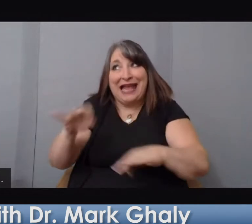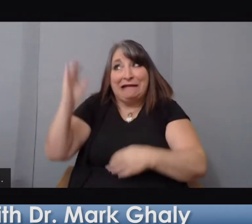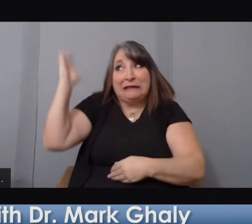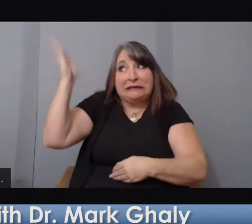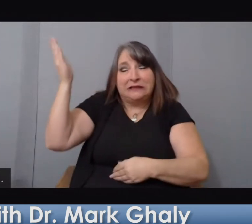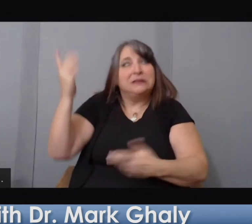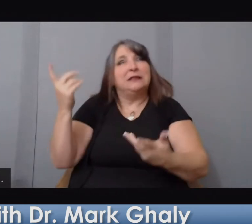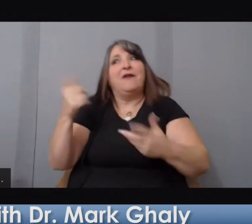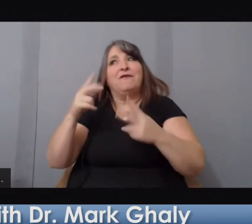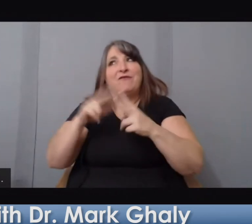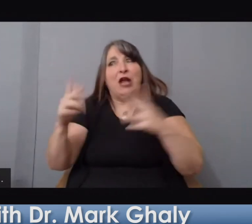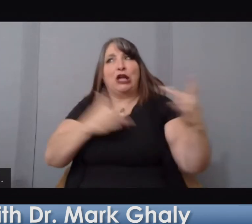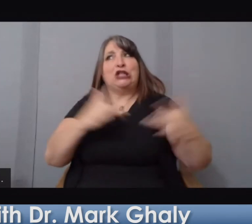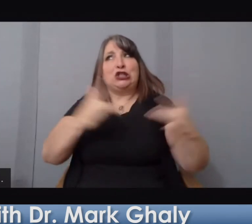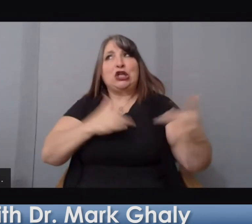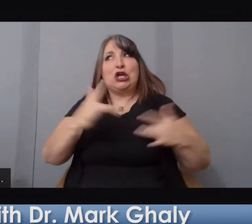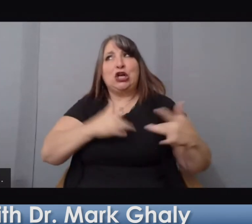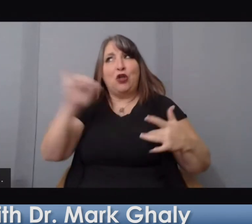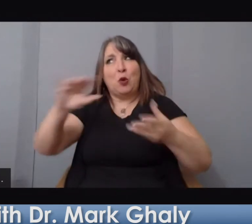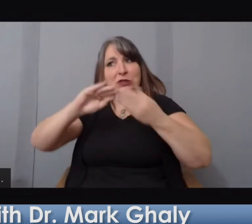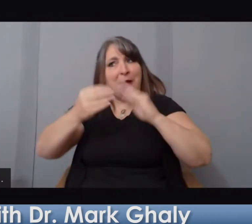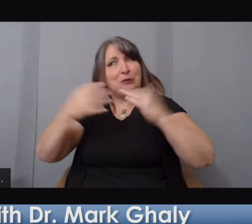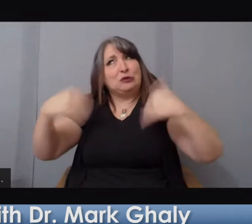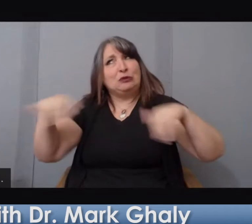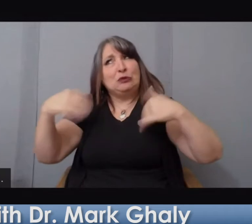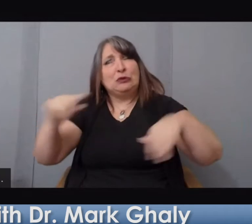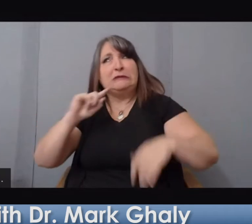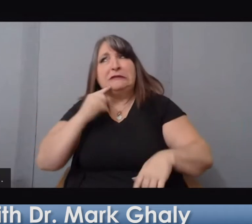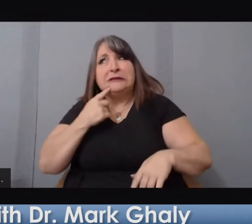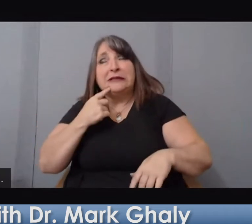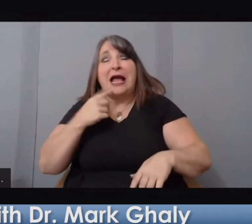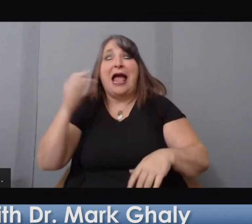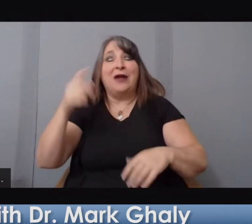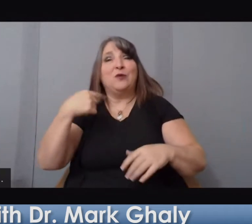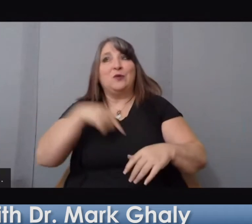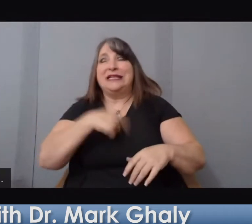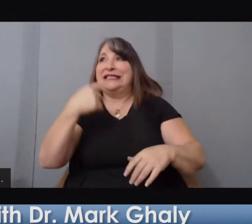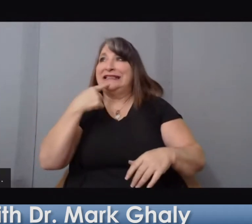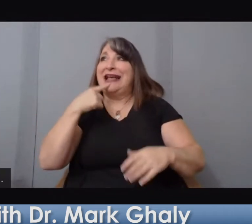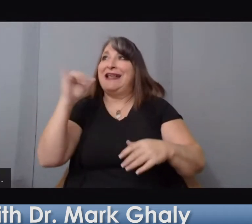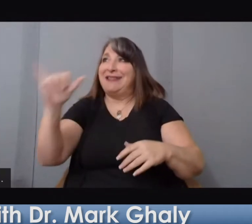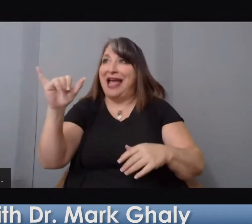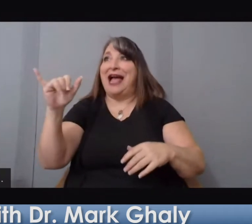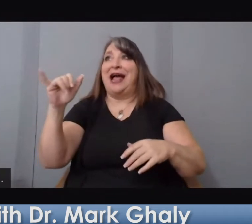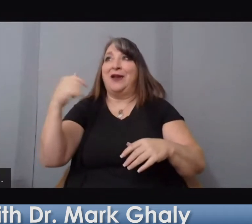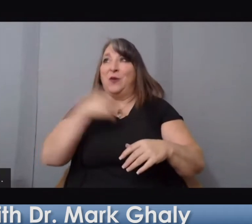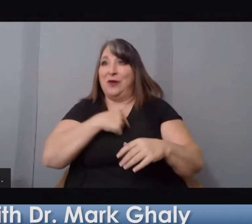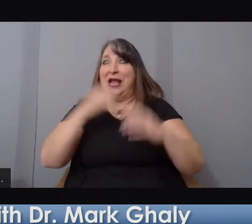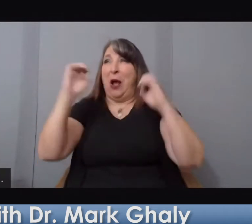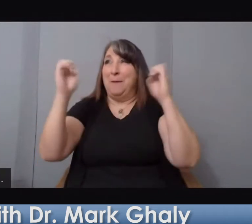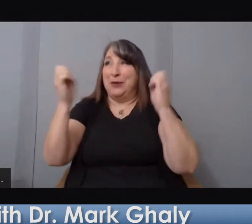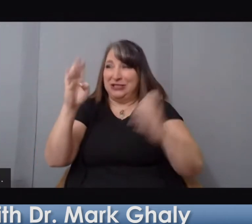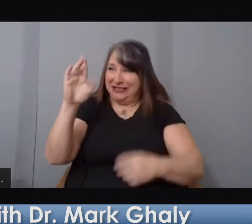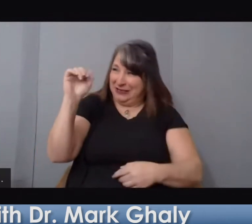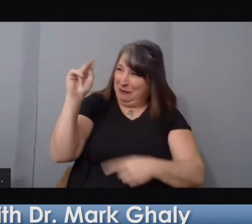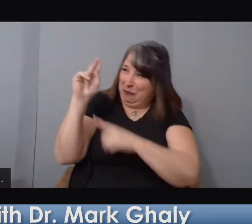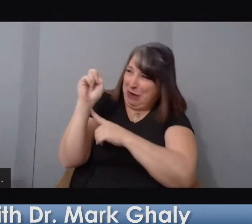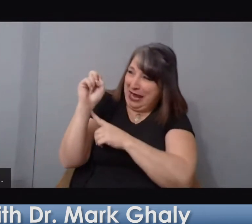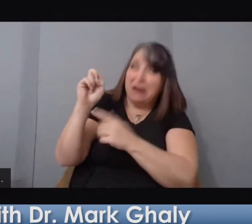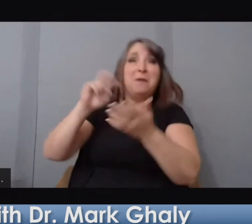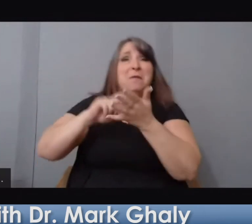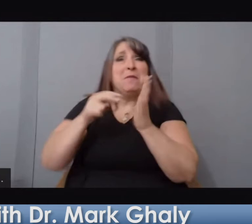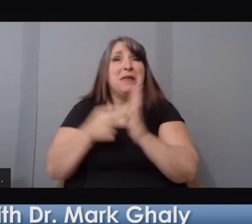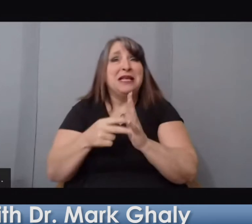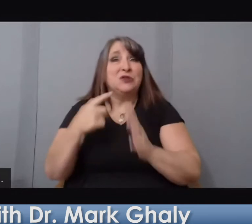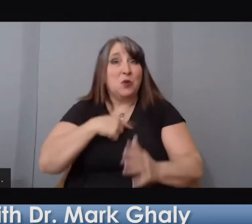concerning. And as we said with the blueprint, an emergency brake means that we will not only implement some